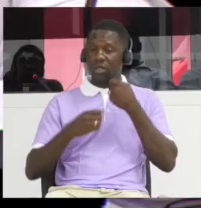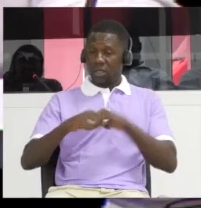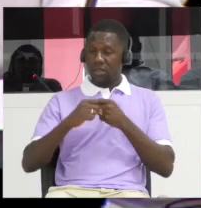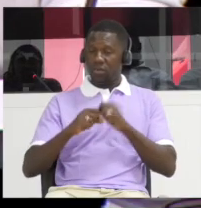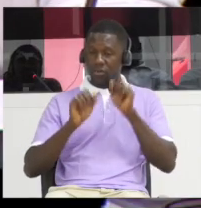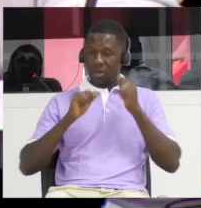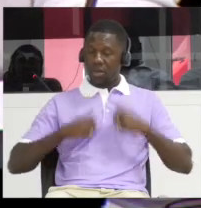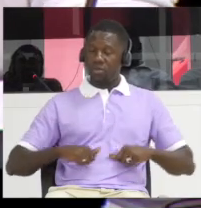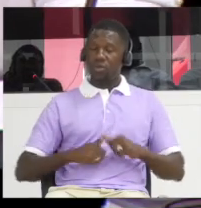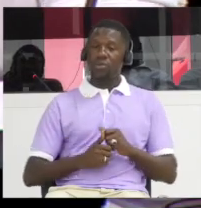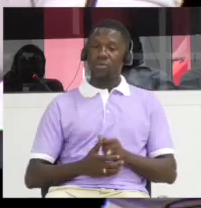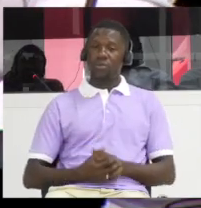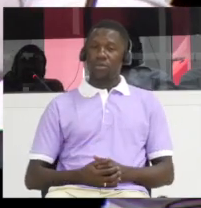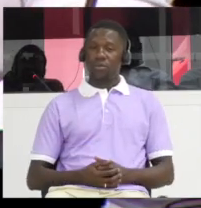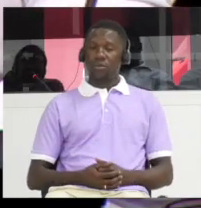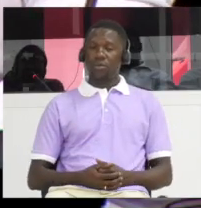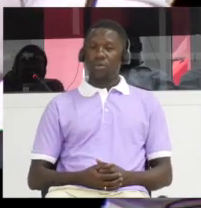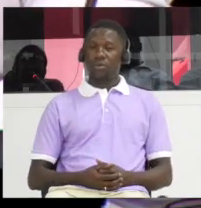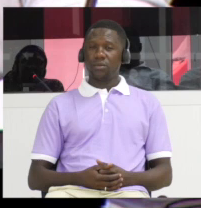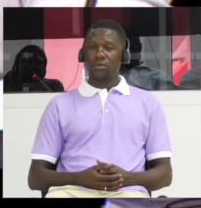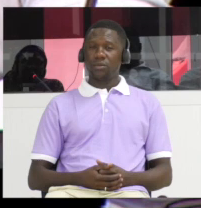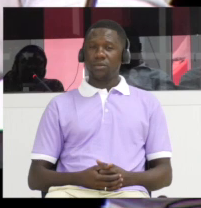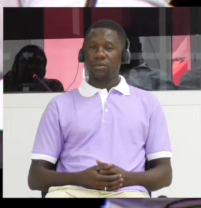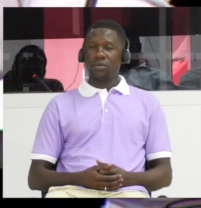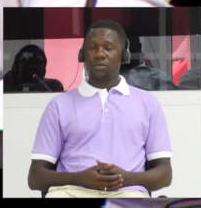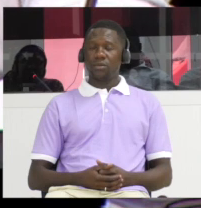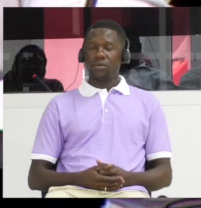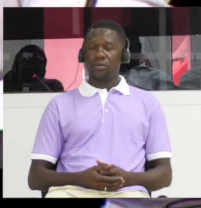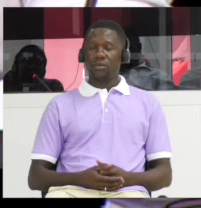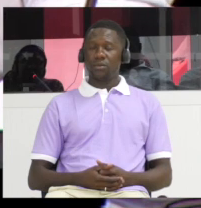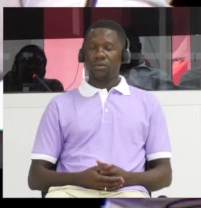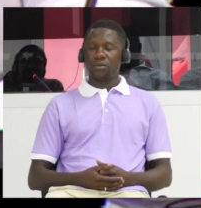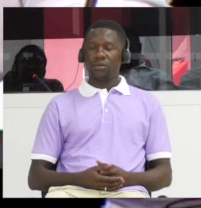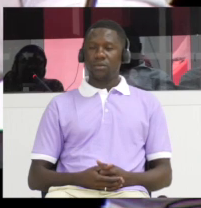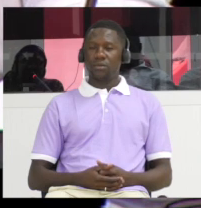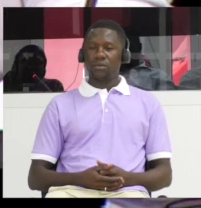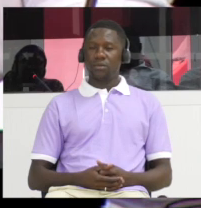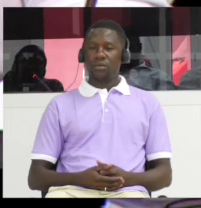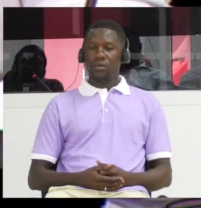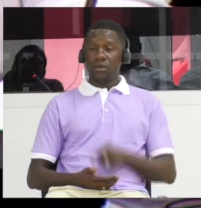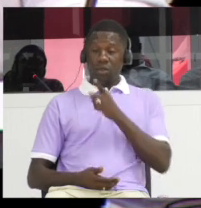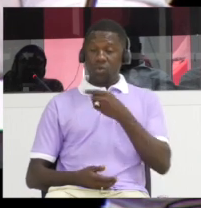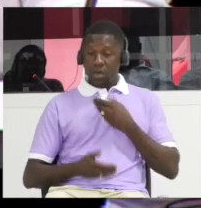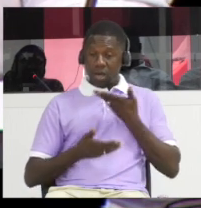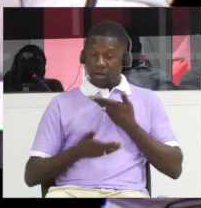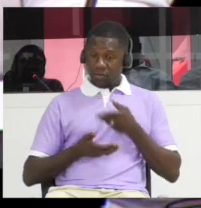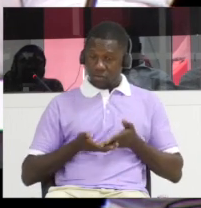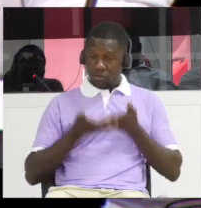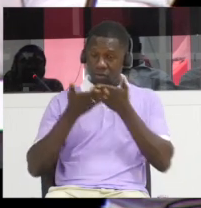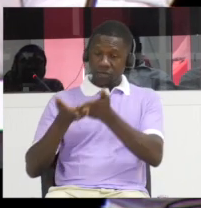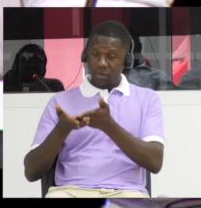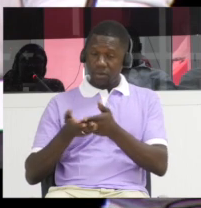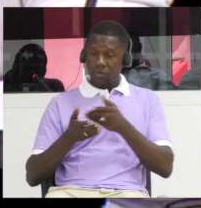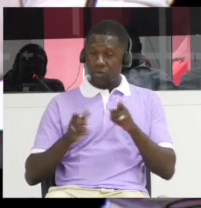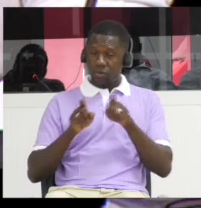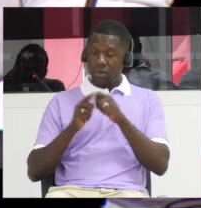Did you have to convey to the Americans the decisions taken as to where